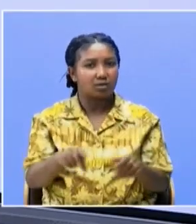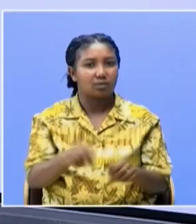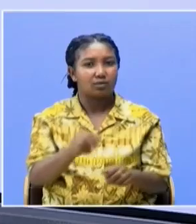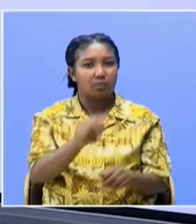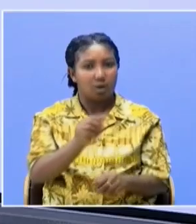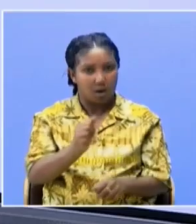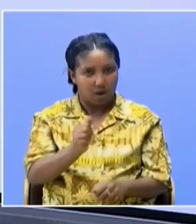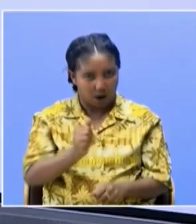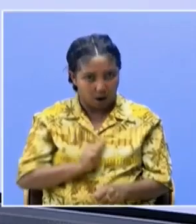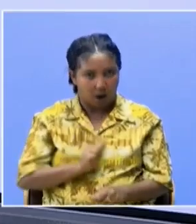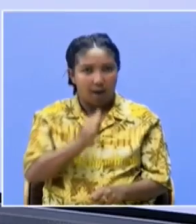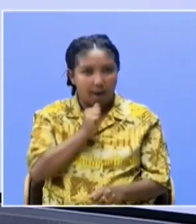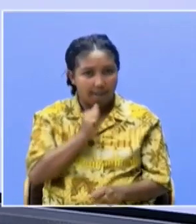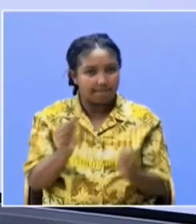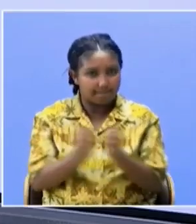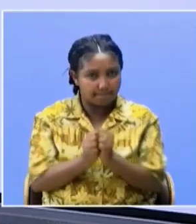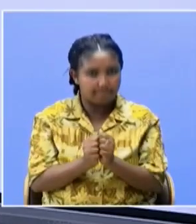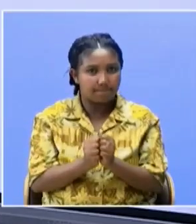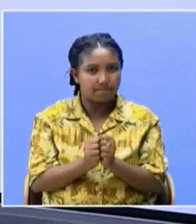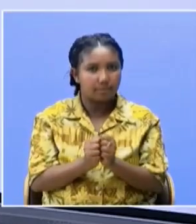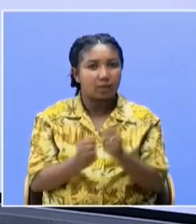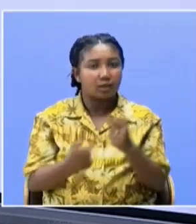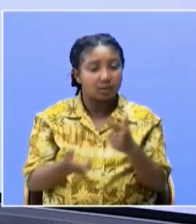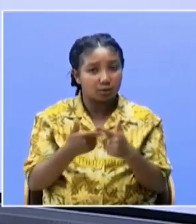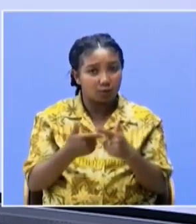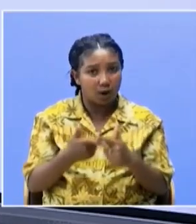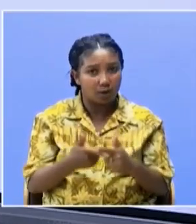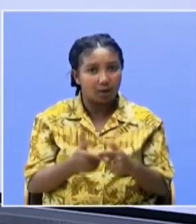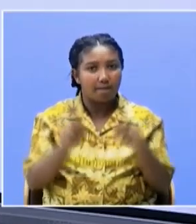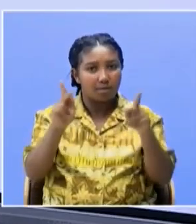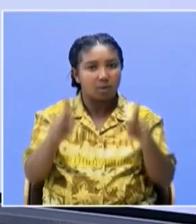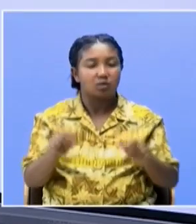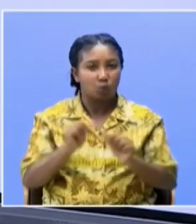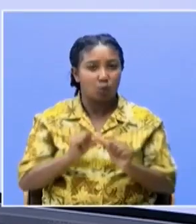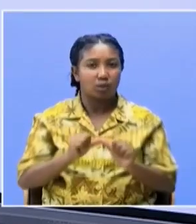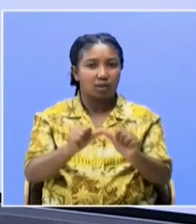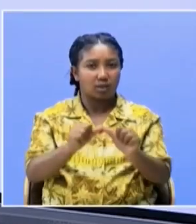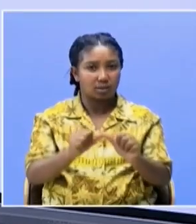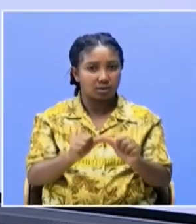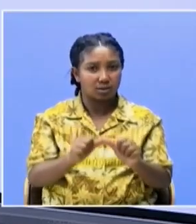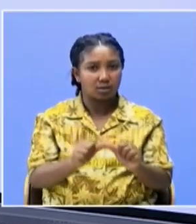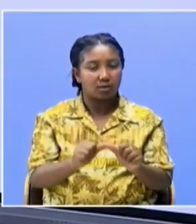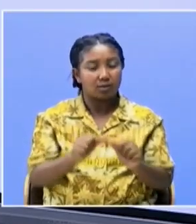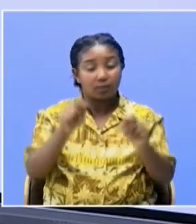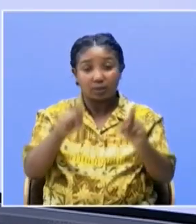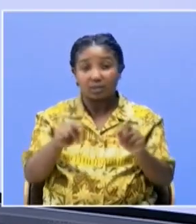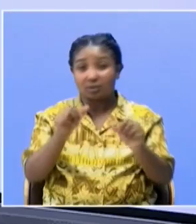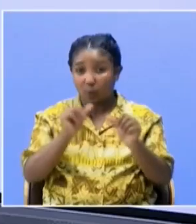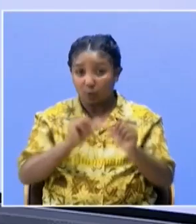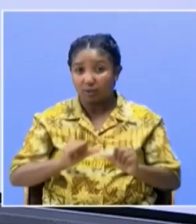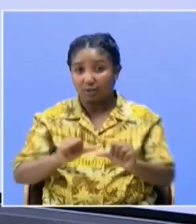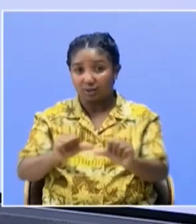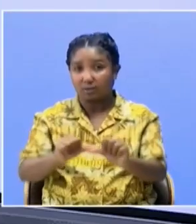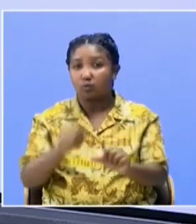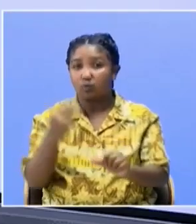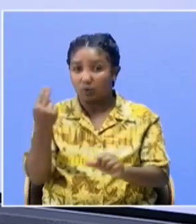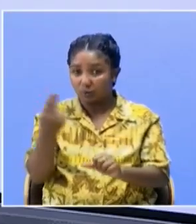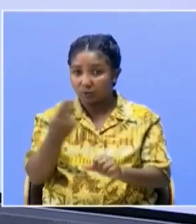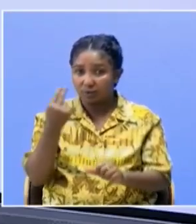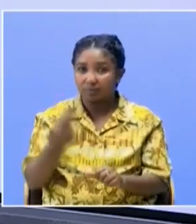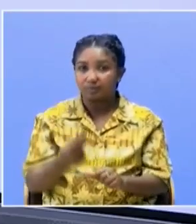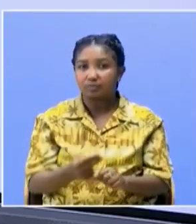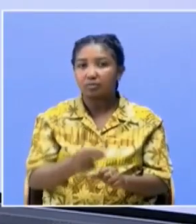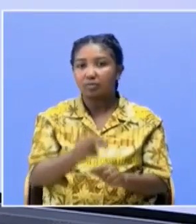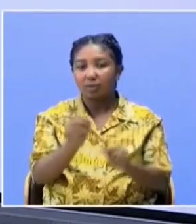I am going to. So the third one is present continuous. In the case of present continuous, we use it what?